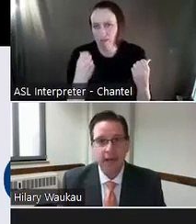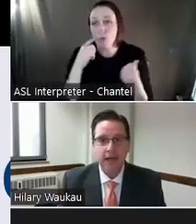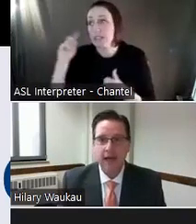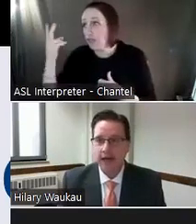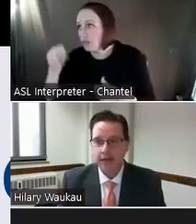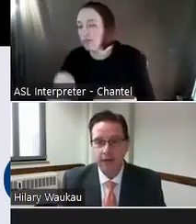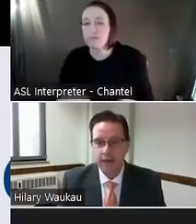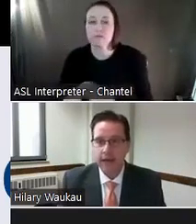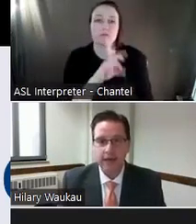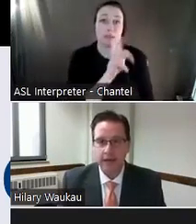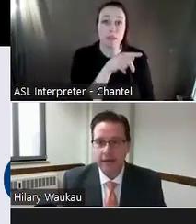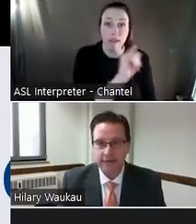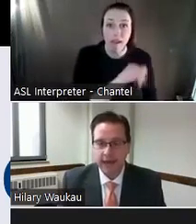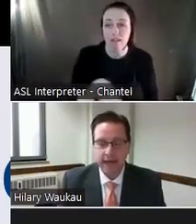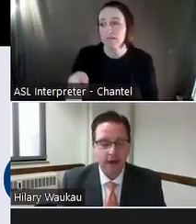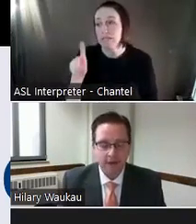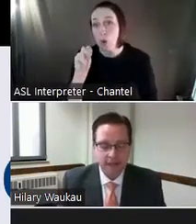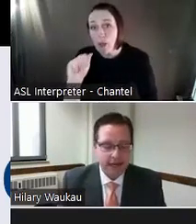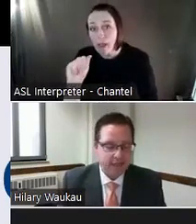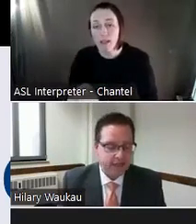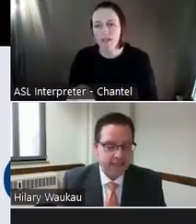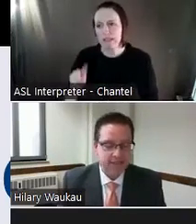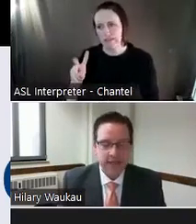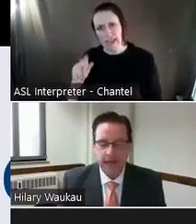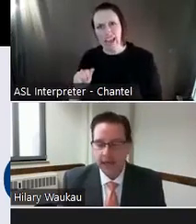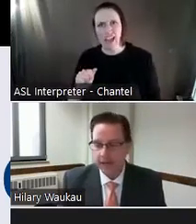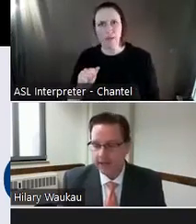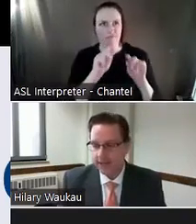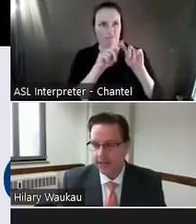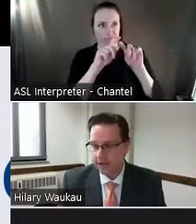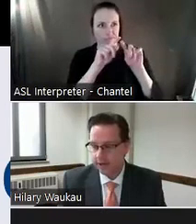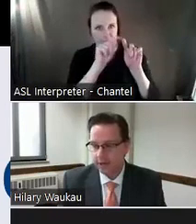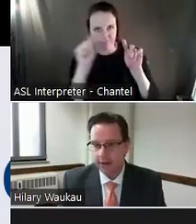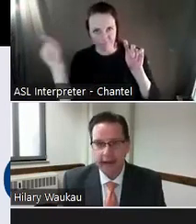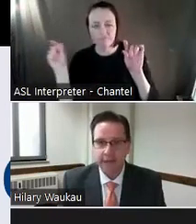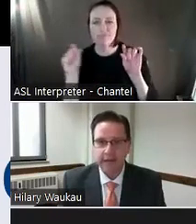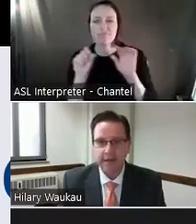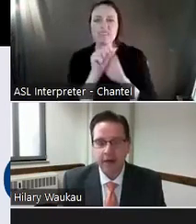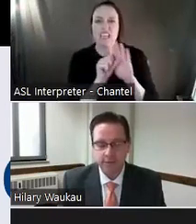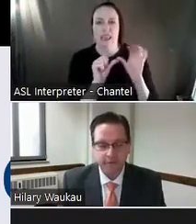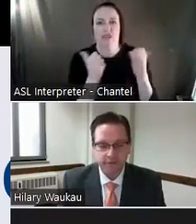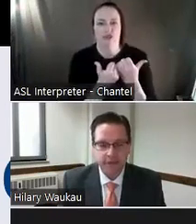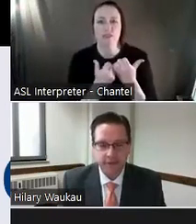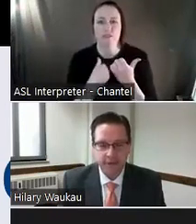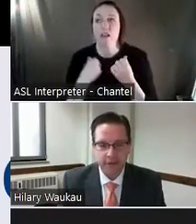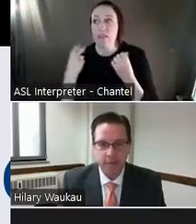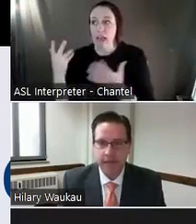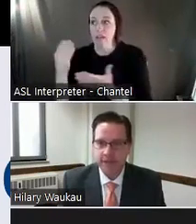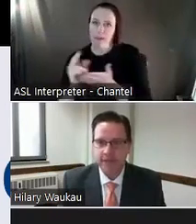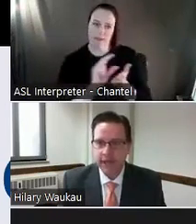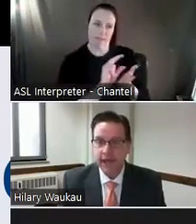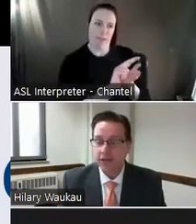DPI, DOA, DVA, other state agencies. This is a $500 million worth of investments,